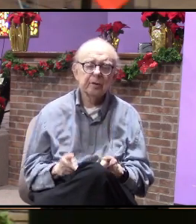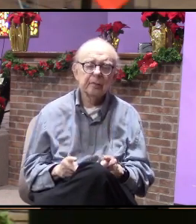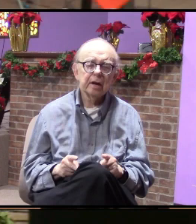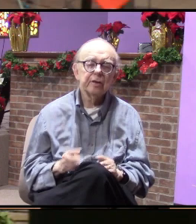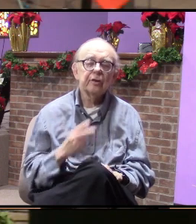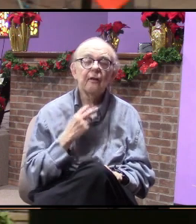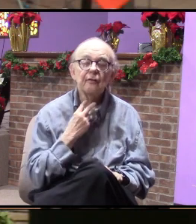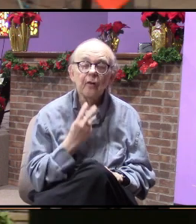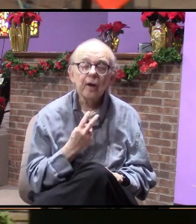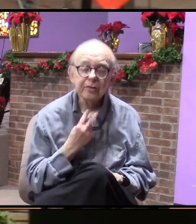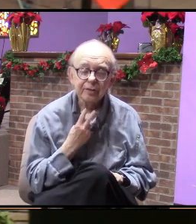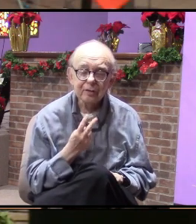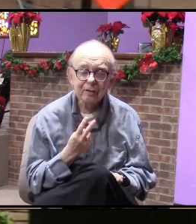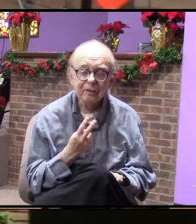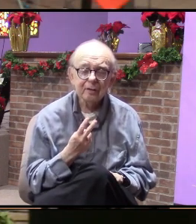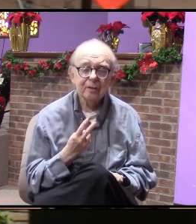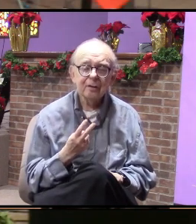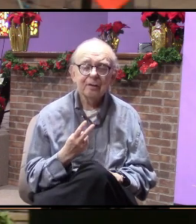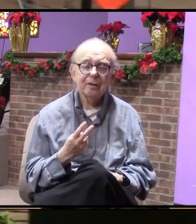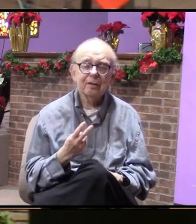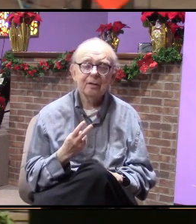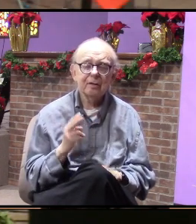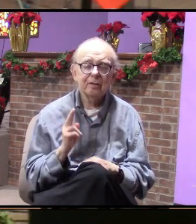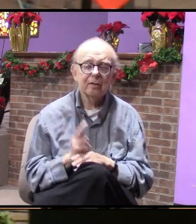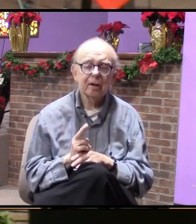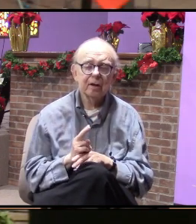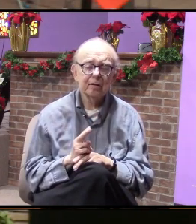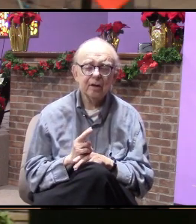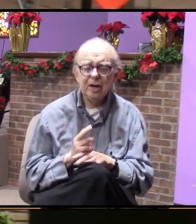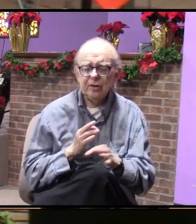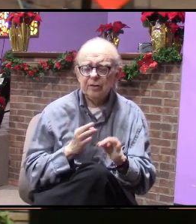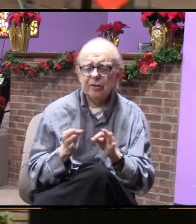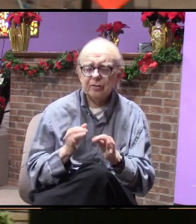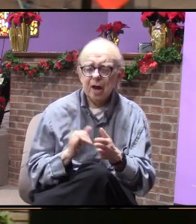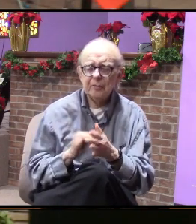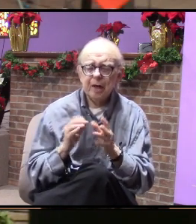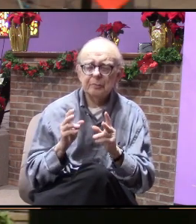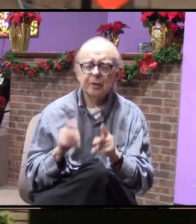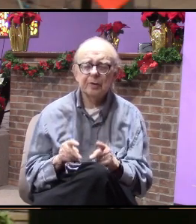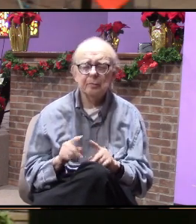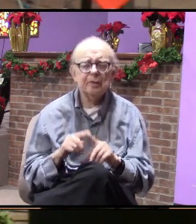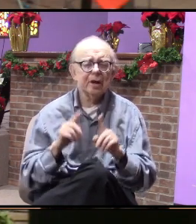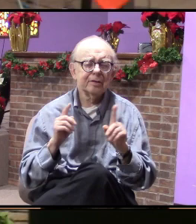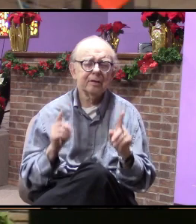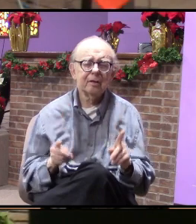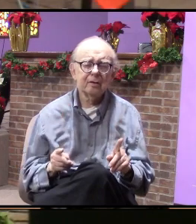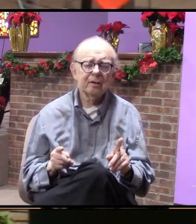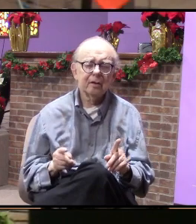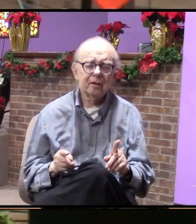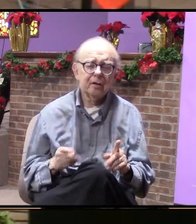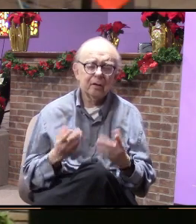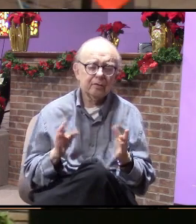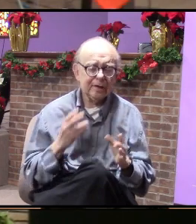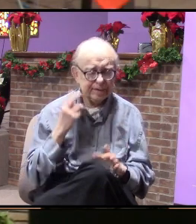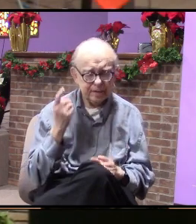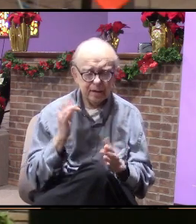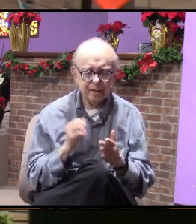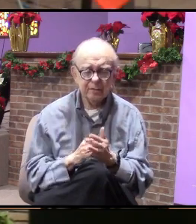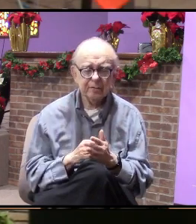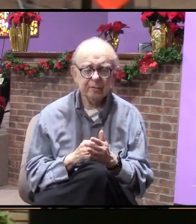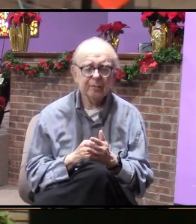voice, okay? And it's used to describe them. But I don't want you to think